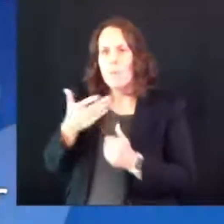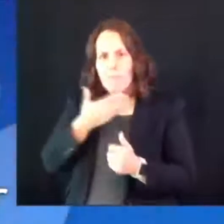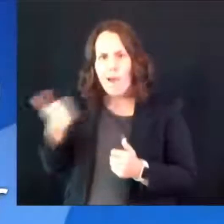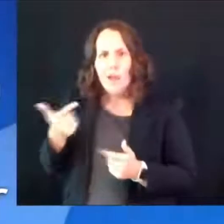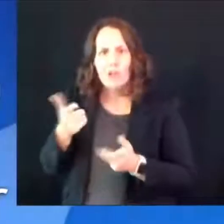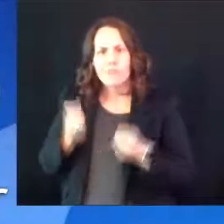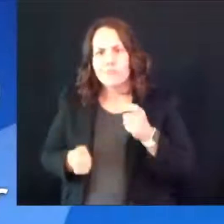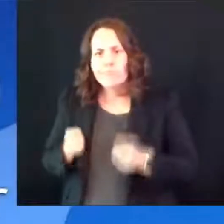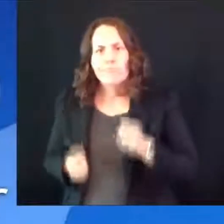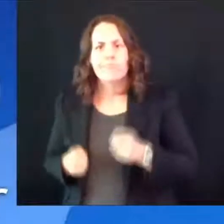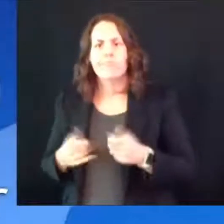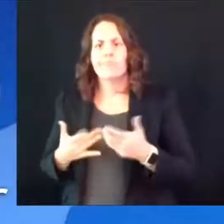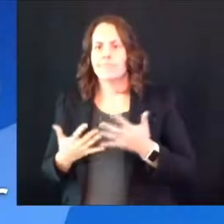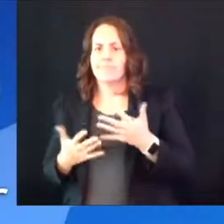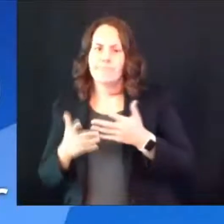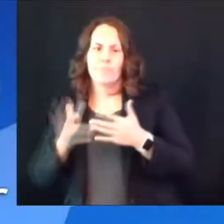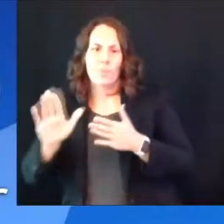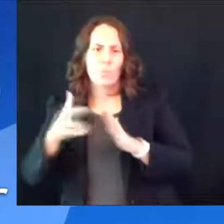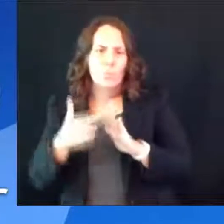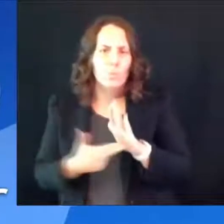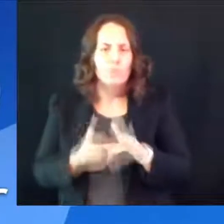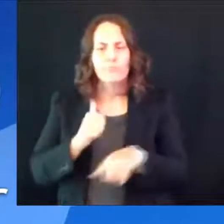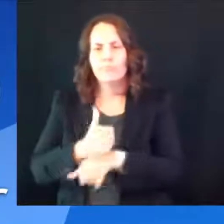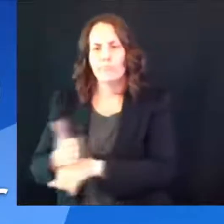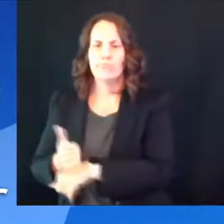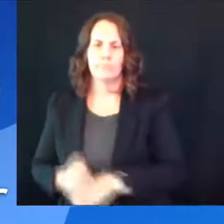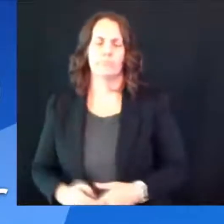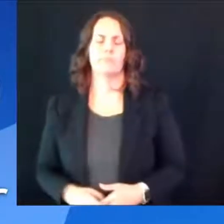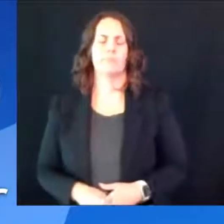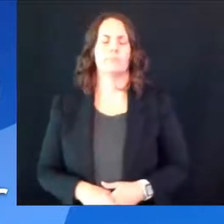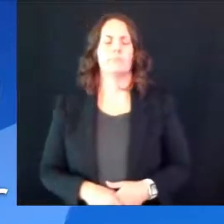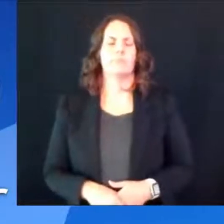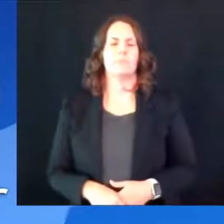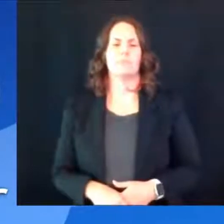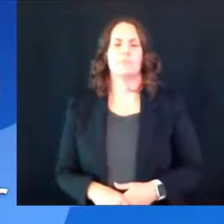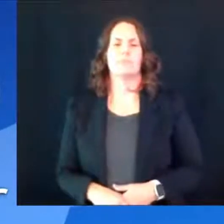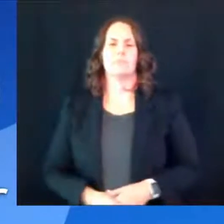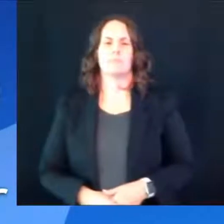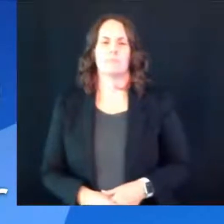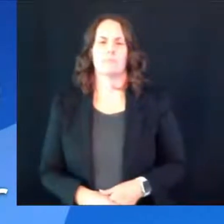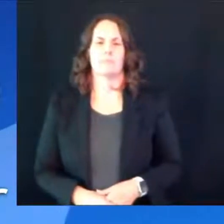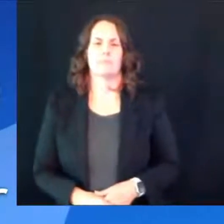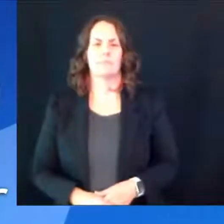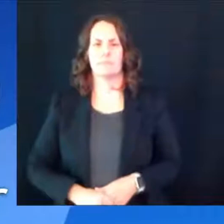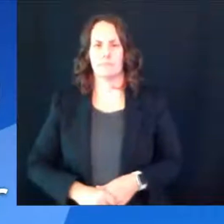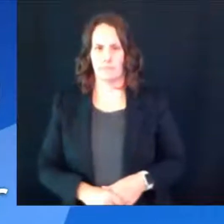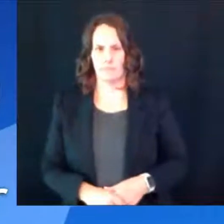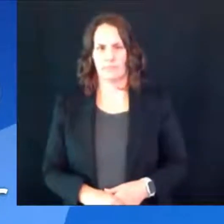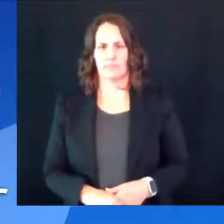Thank you. The next question now from Mitchell Schmidt, Wisconsin State Journal. Mitch.